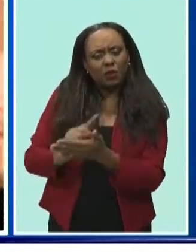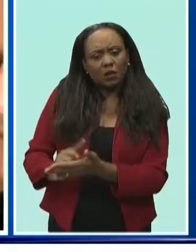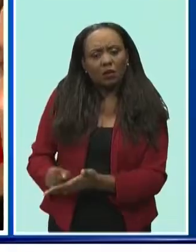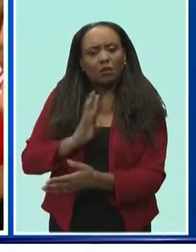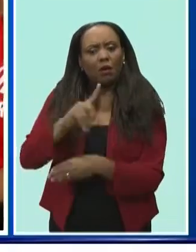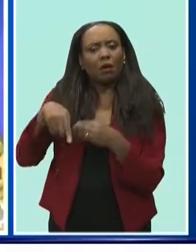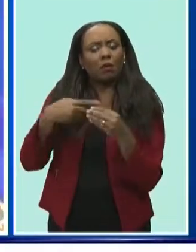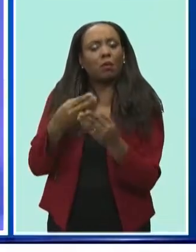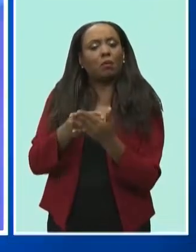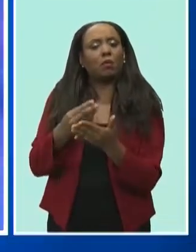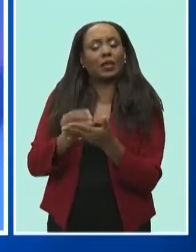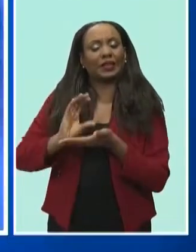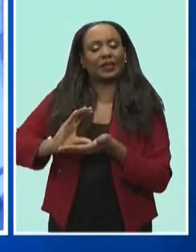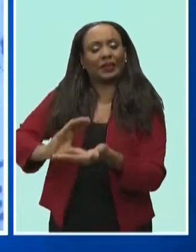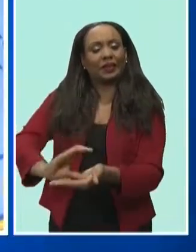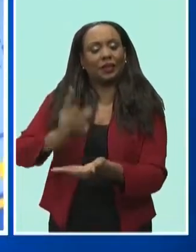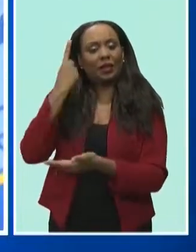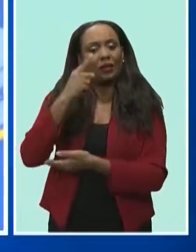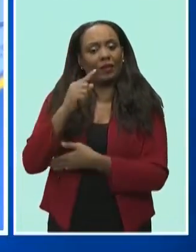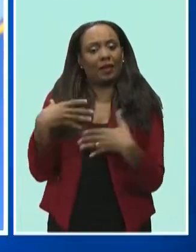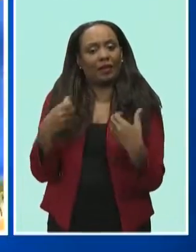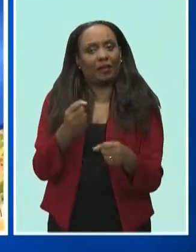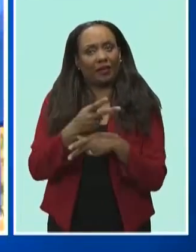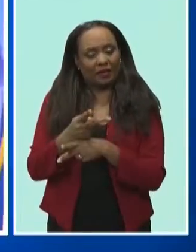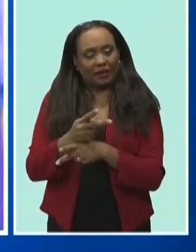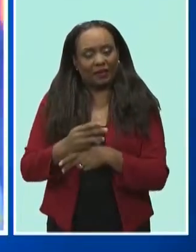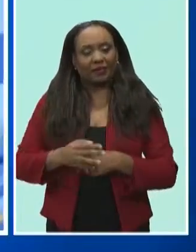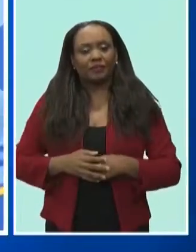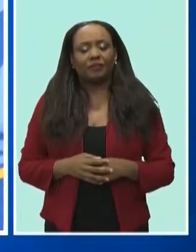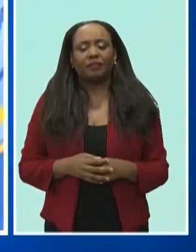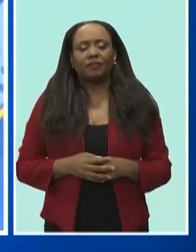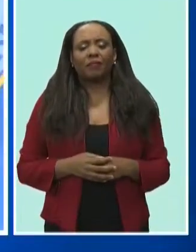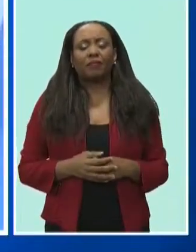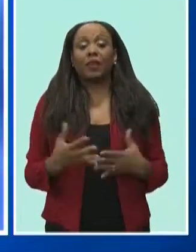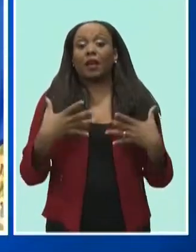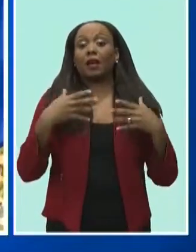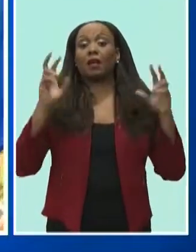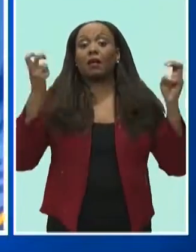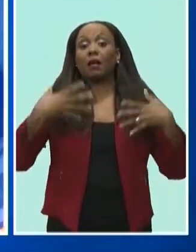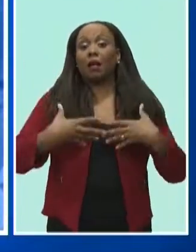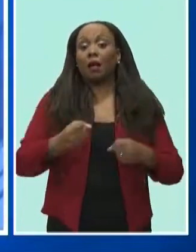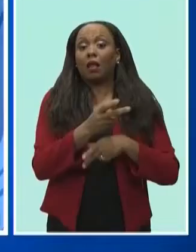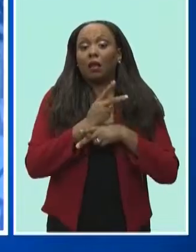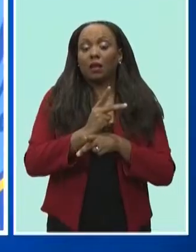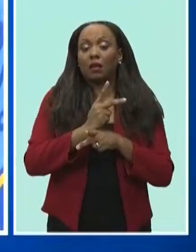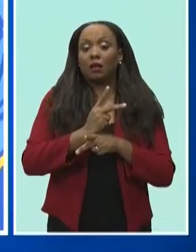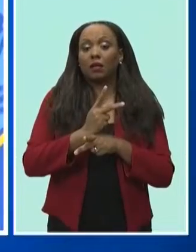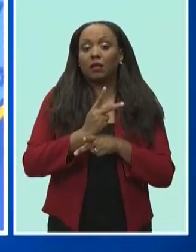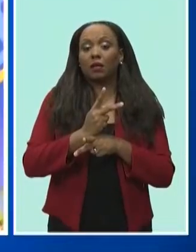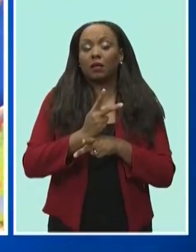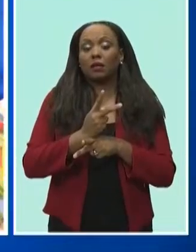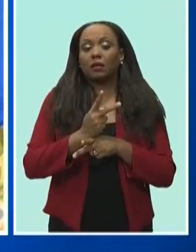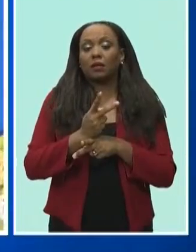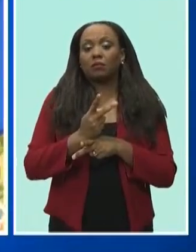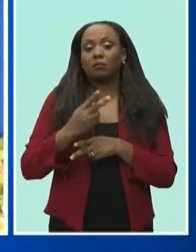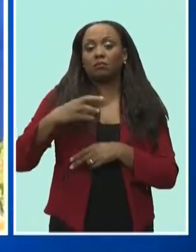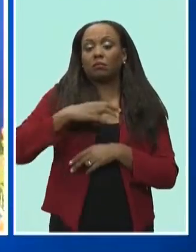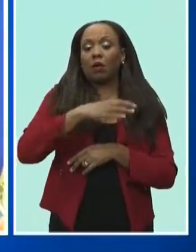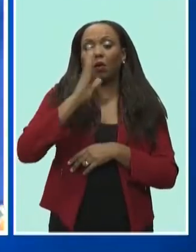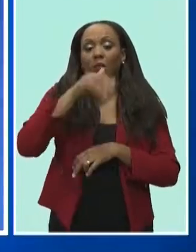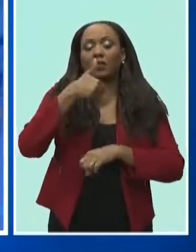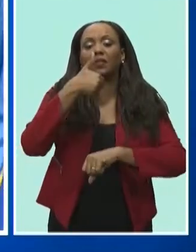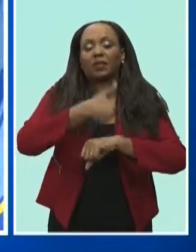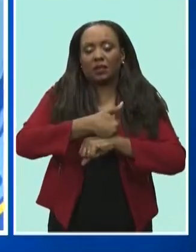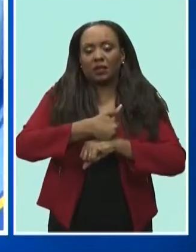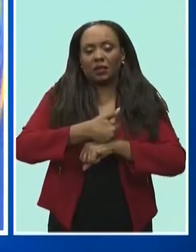healthcare system. A healthcare financing commission will be established with the commissioner given a